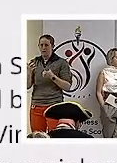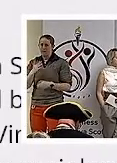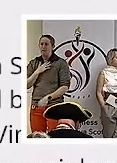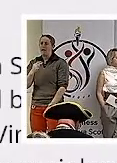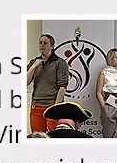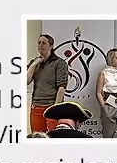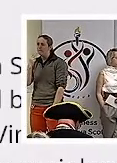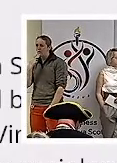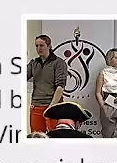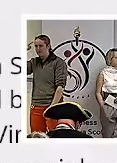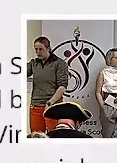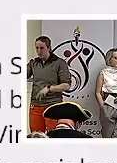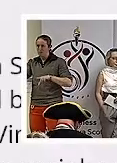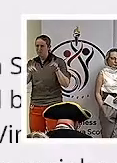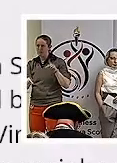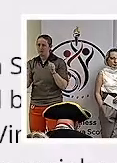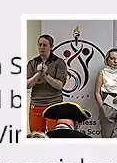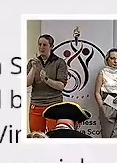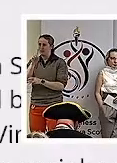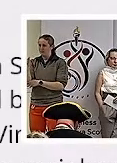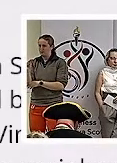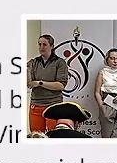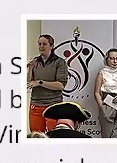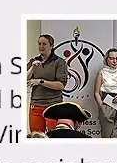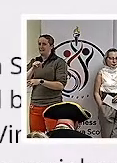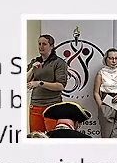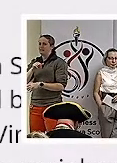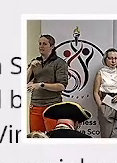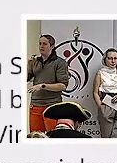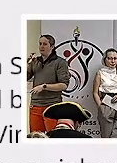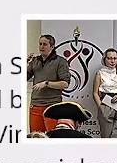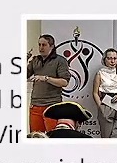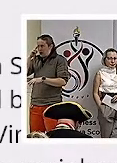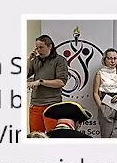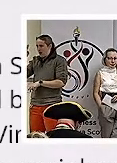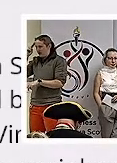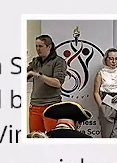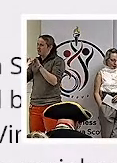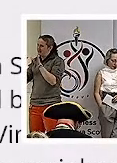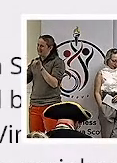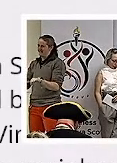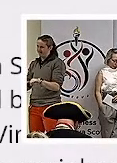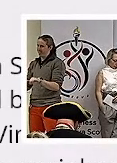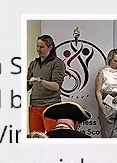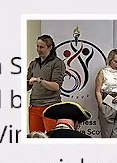disabilities in our hospital systems, as I feel there's a lack